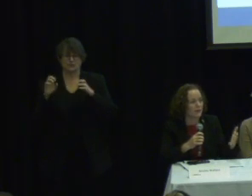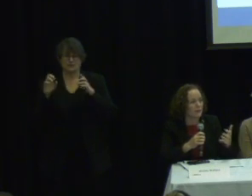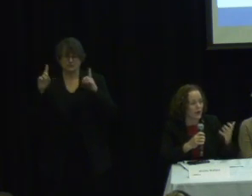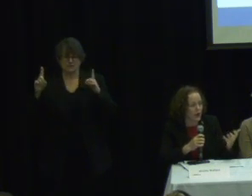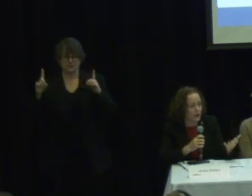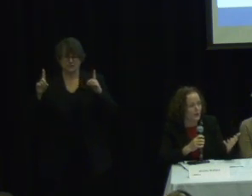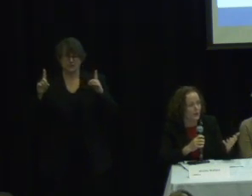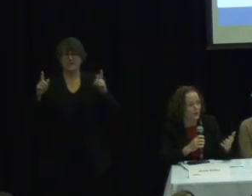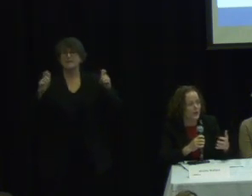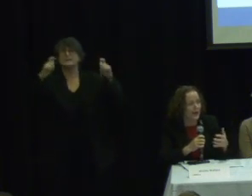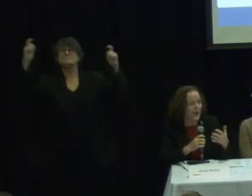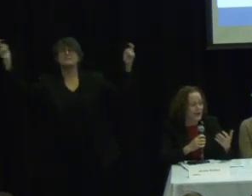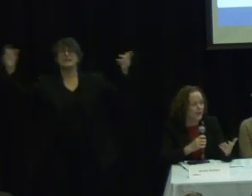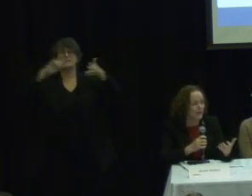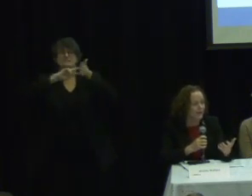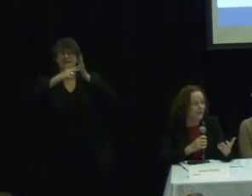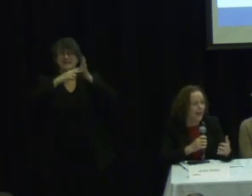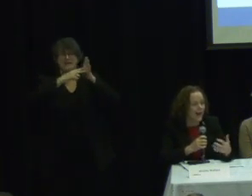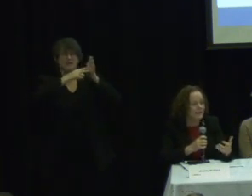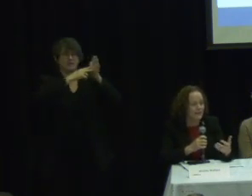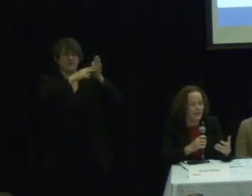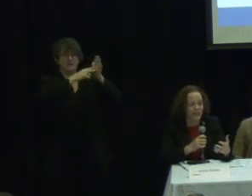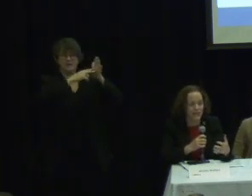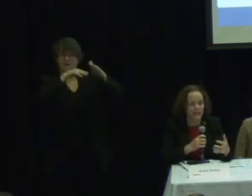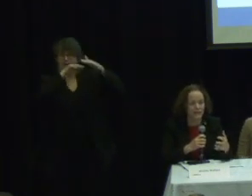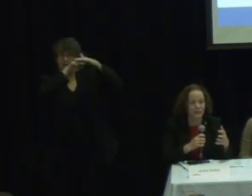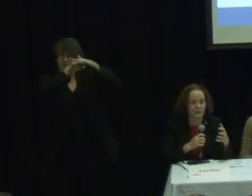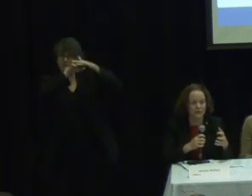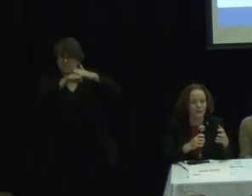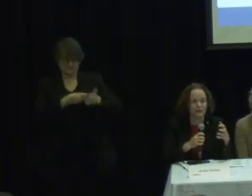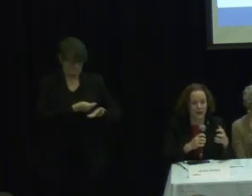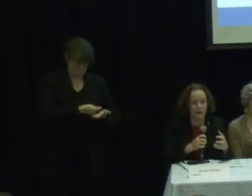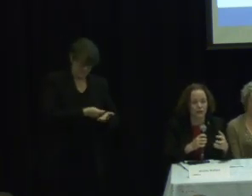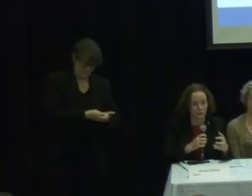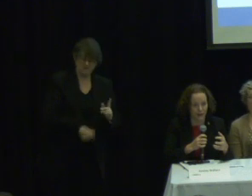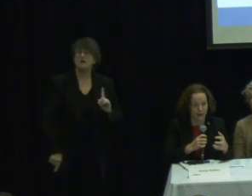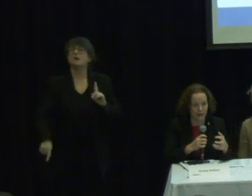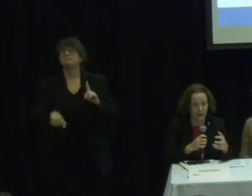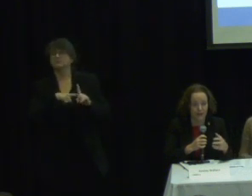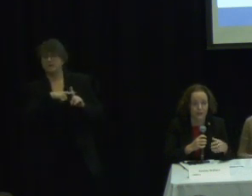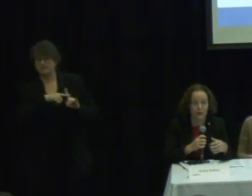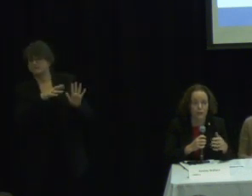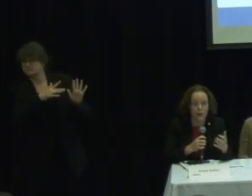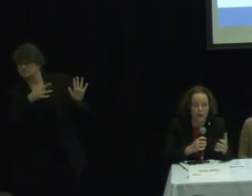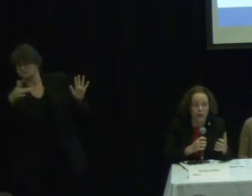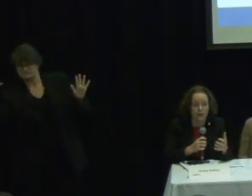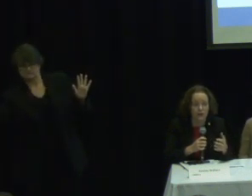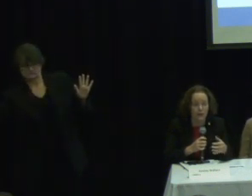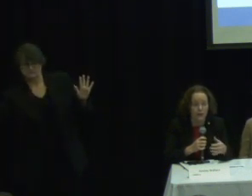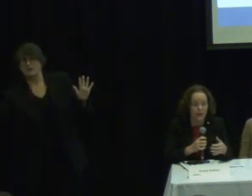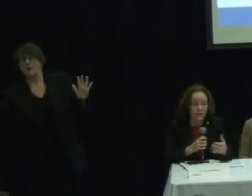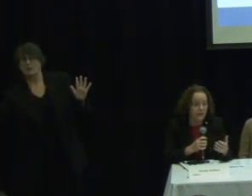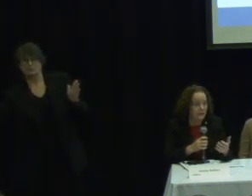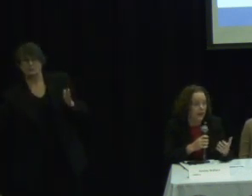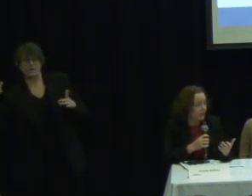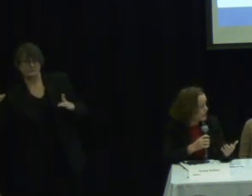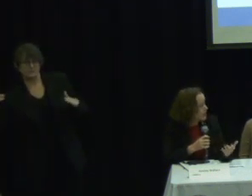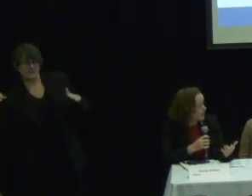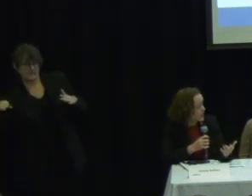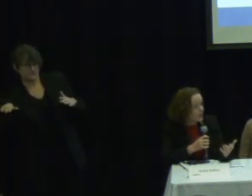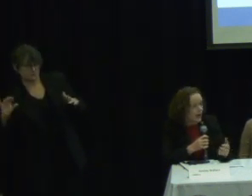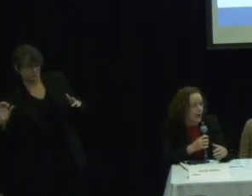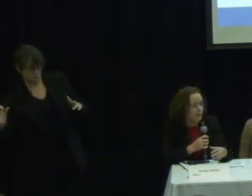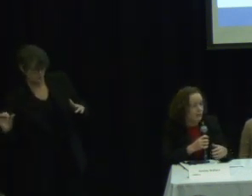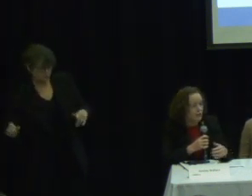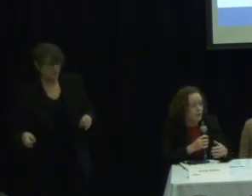way, but then also access to education is a specific scholarship fund that we launched, I think, last